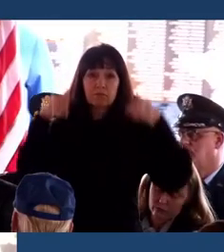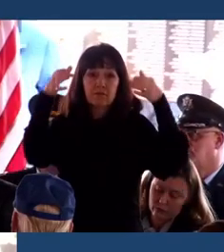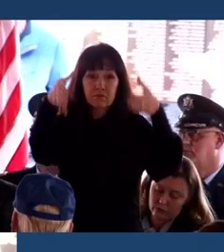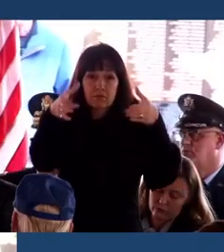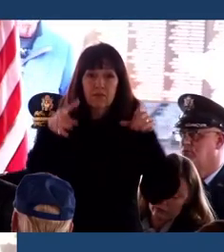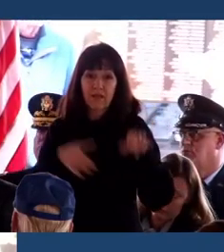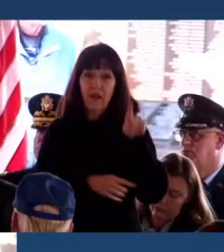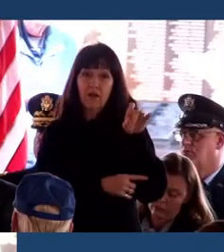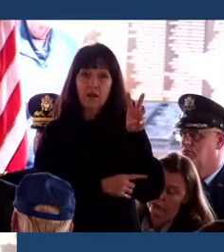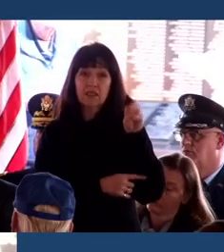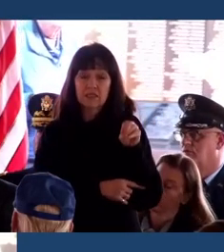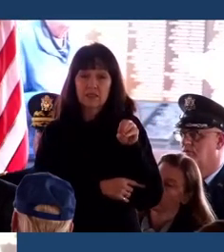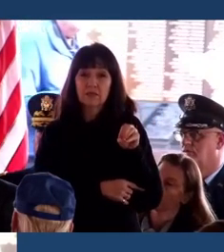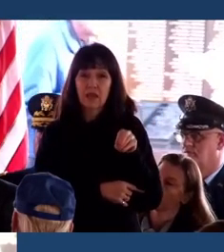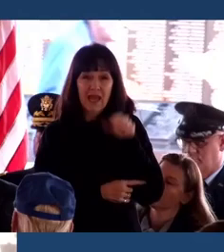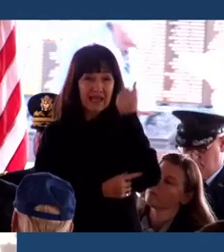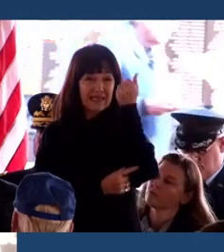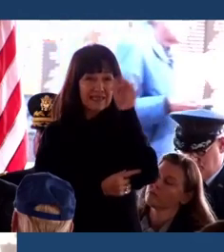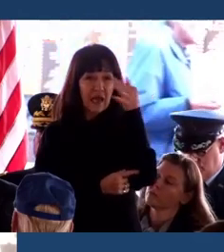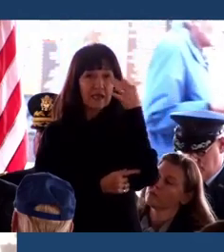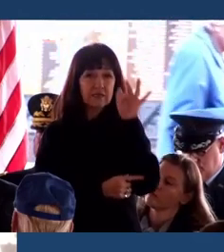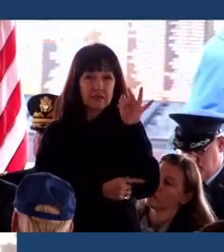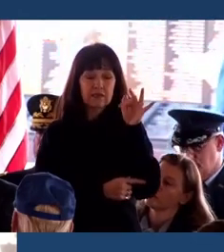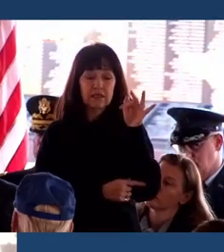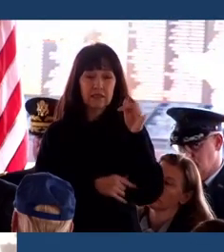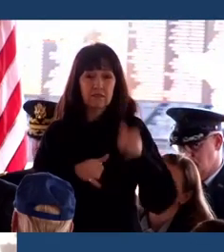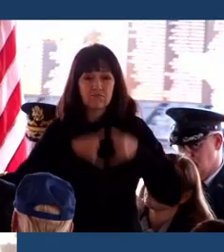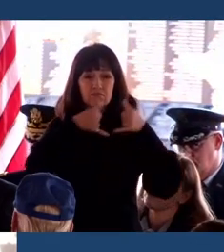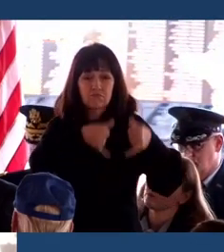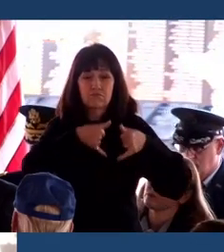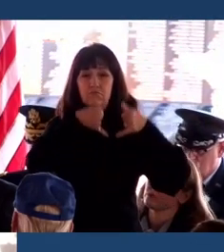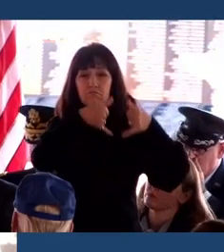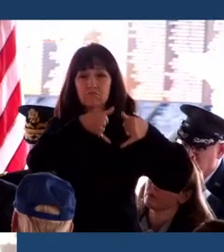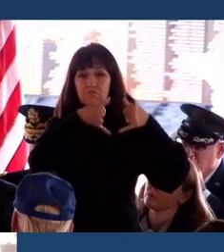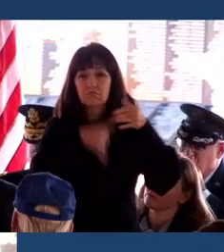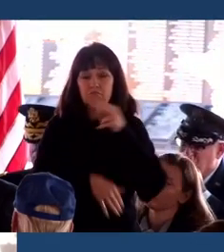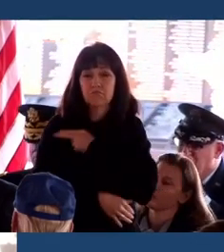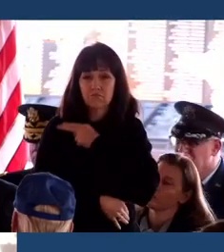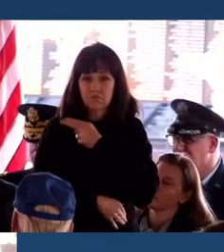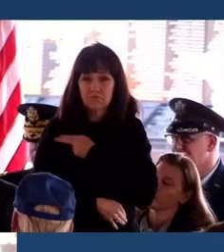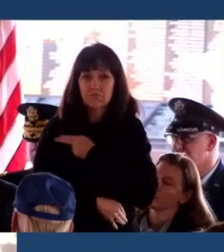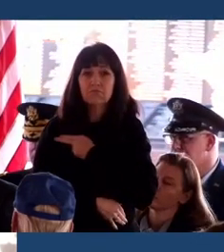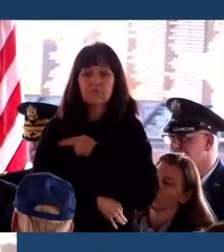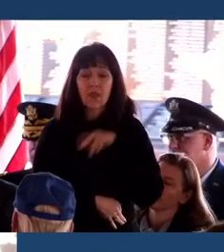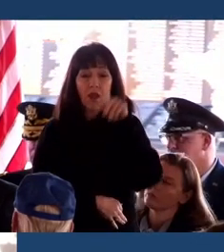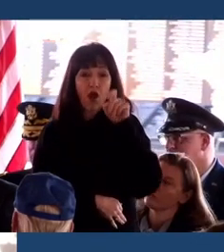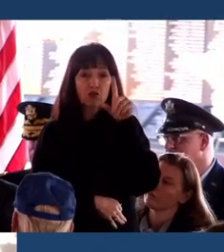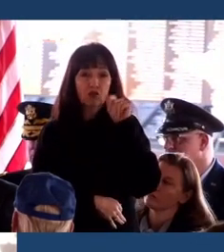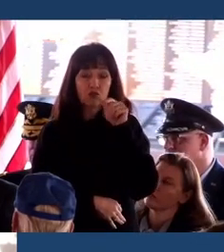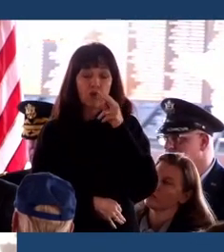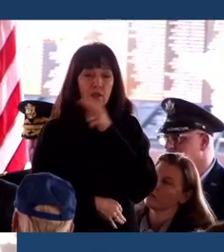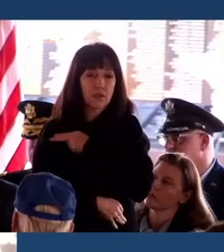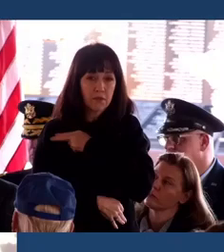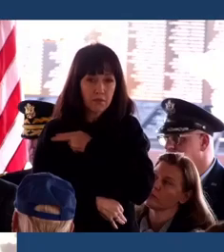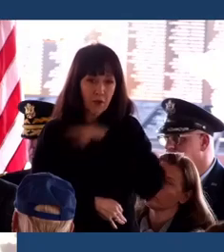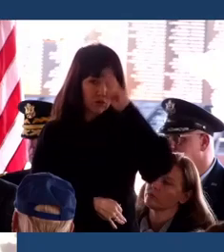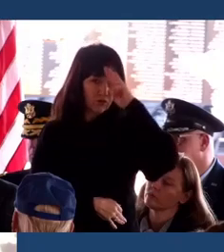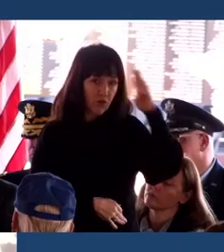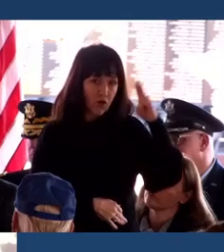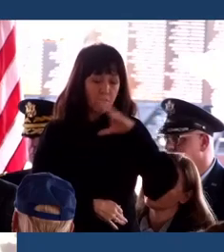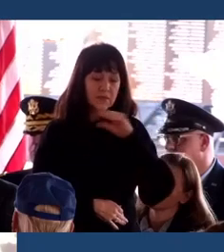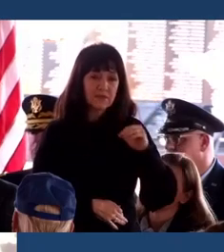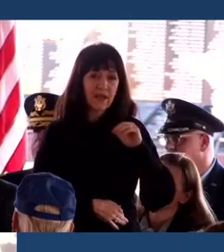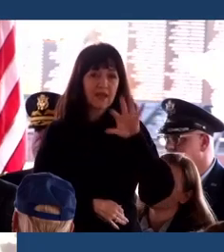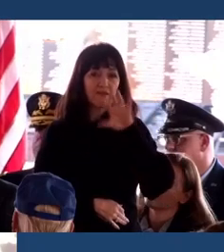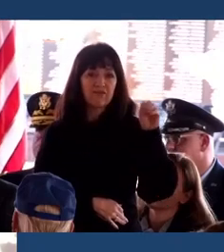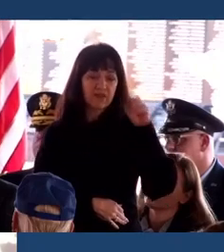earned 19 Meritorious Service Medals, 120 Army Commendation Medals, and 15 Army Achievement